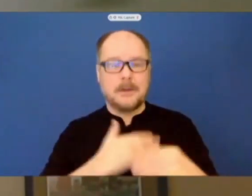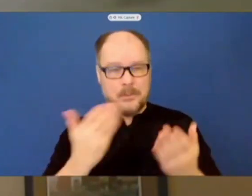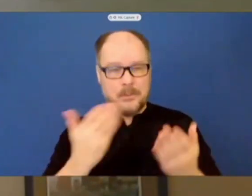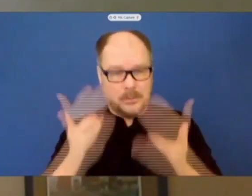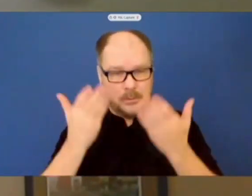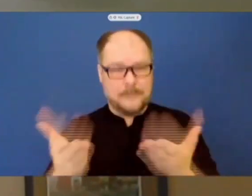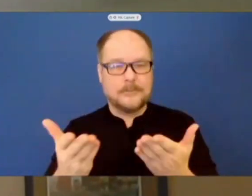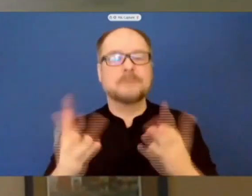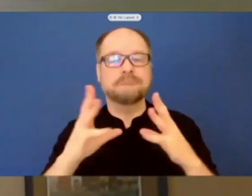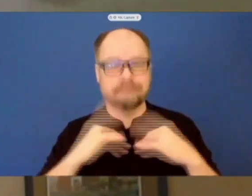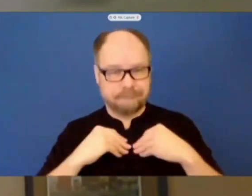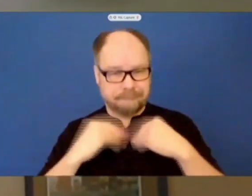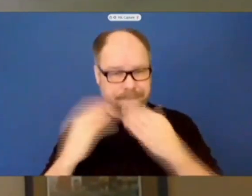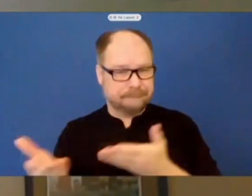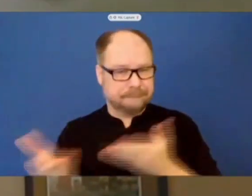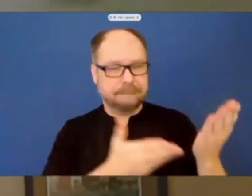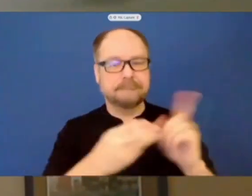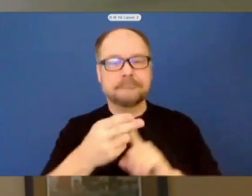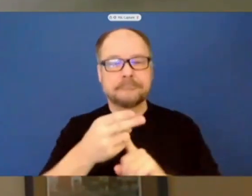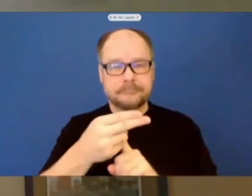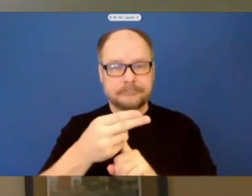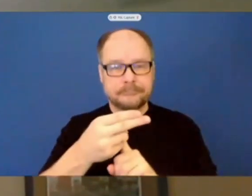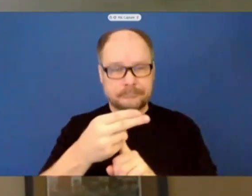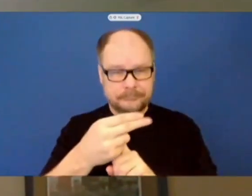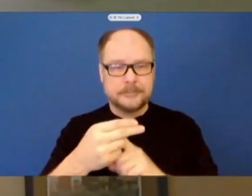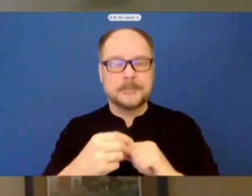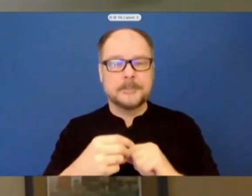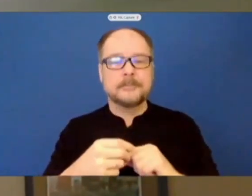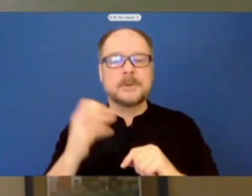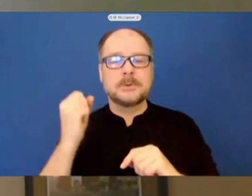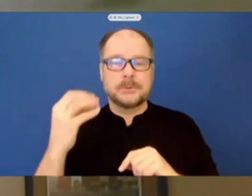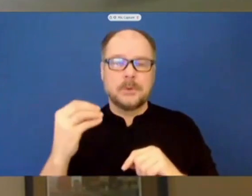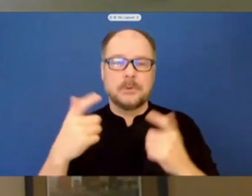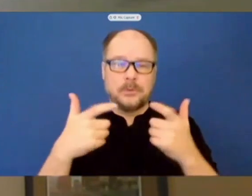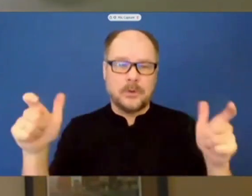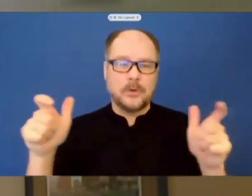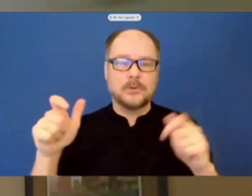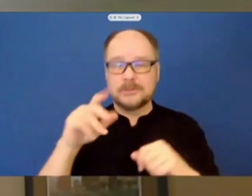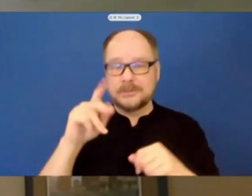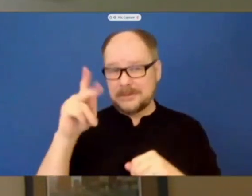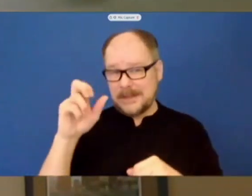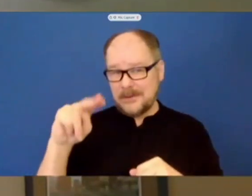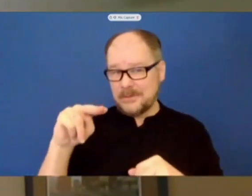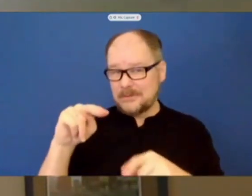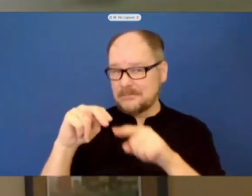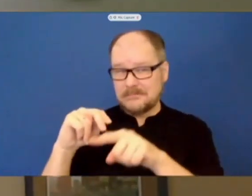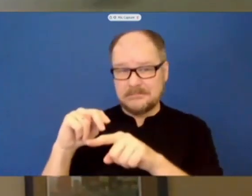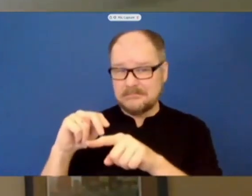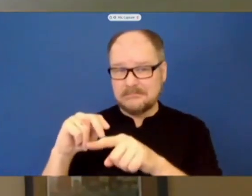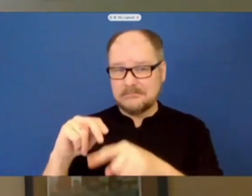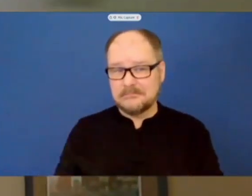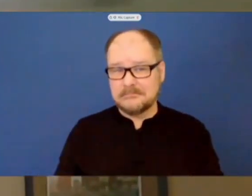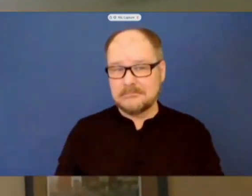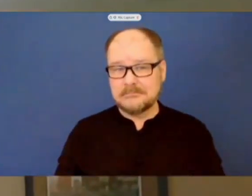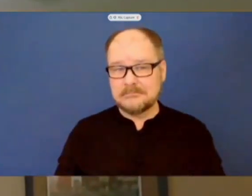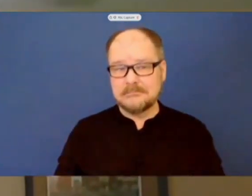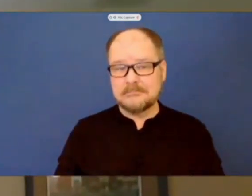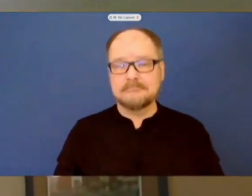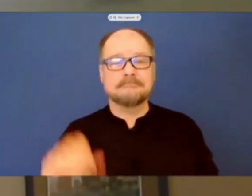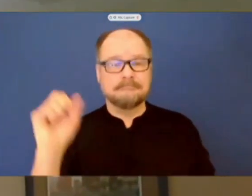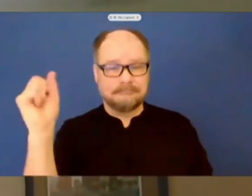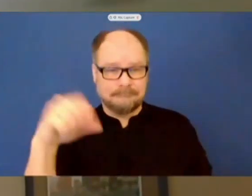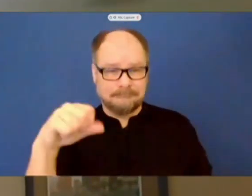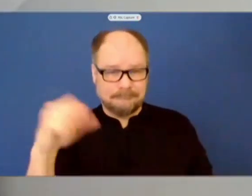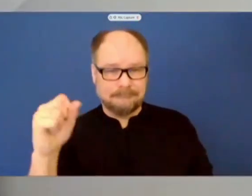for assistance to go to the hotel. So quite a big number. And I don't know, Karen, you can answer the second part. Sure. Yes, we did want to